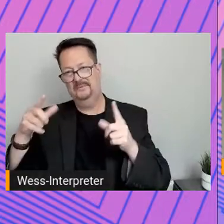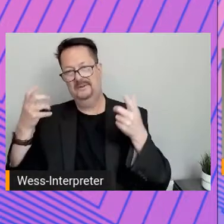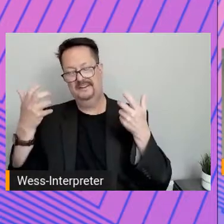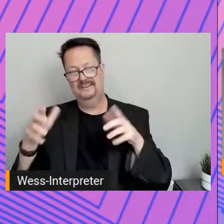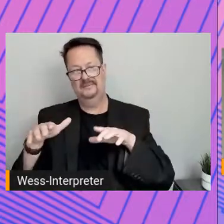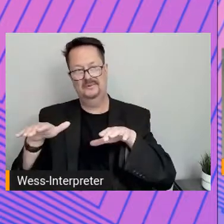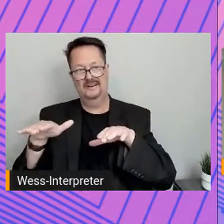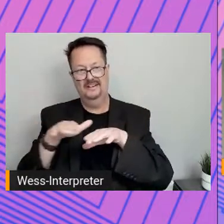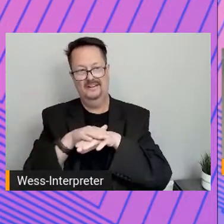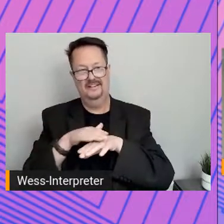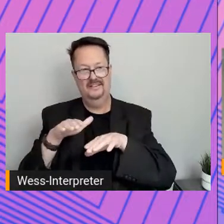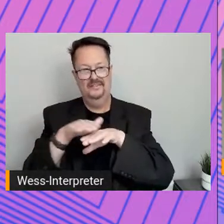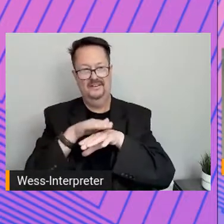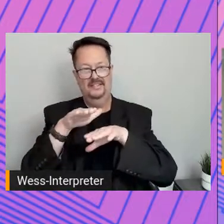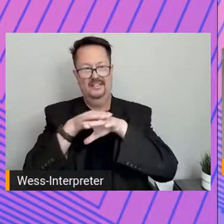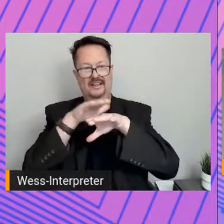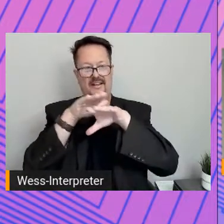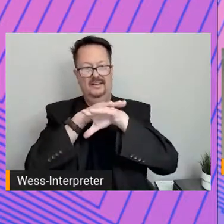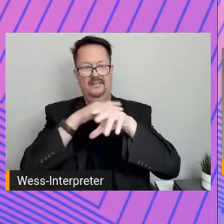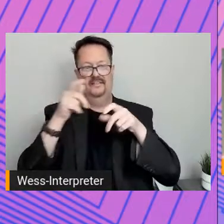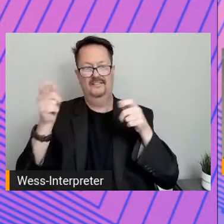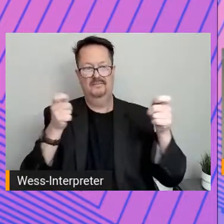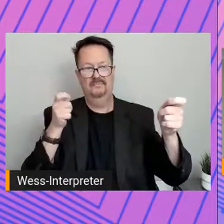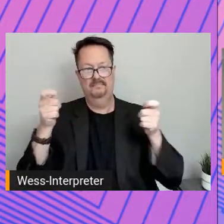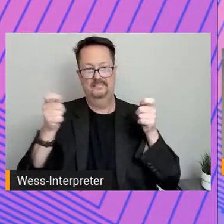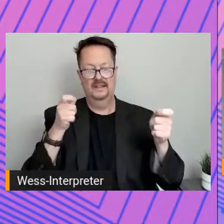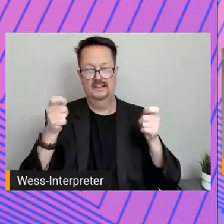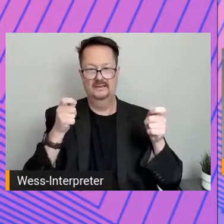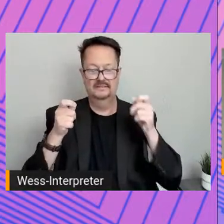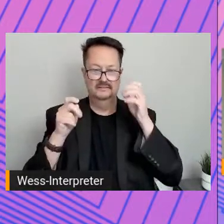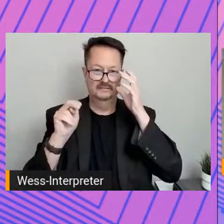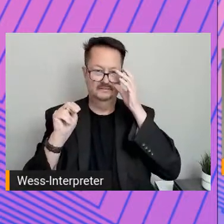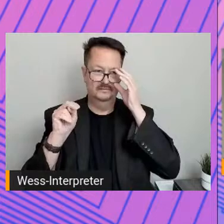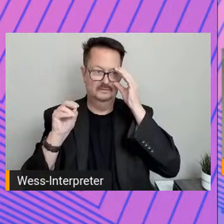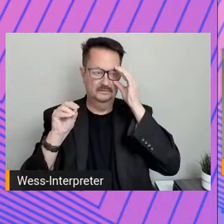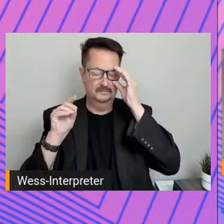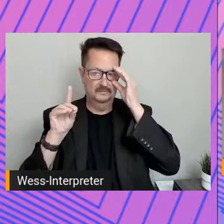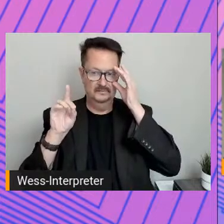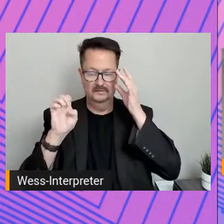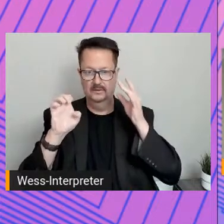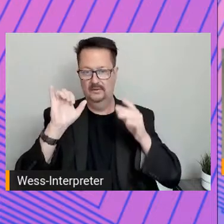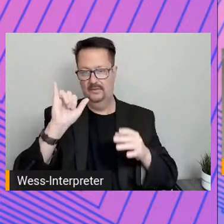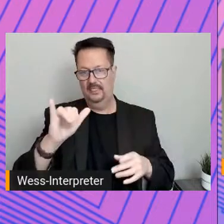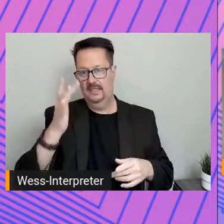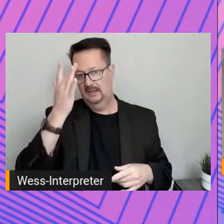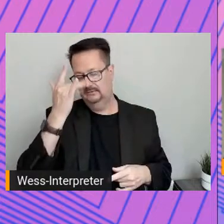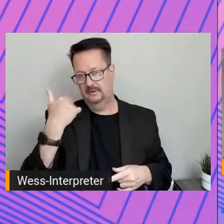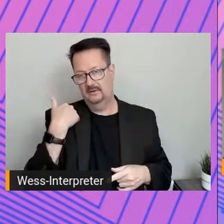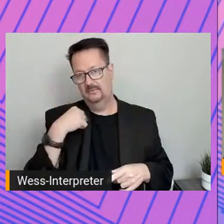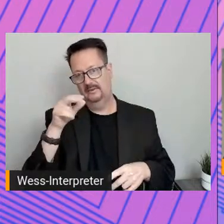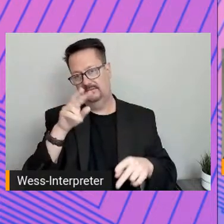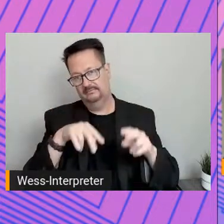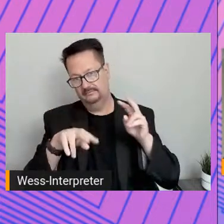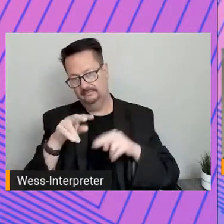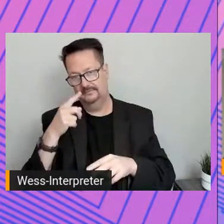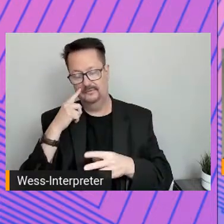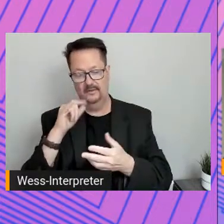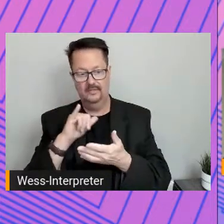layer of managing our nodes. So that's why we went with the serverless engine of Fargate. And so we opted for that